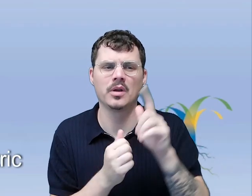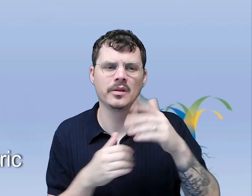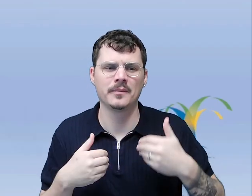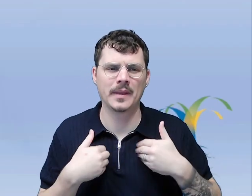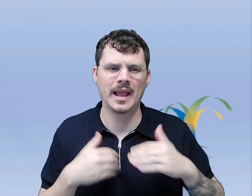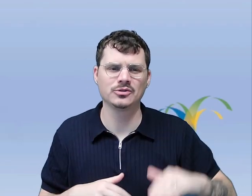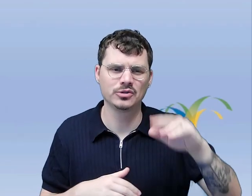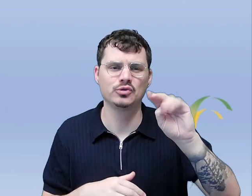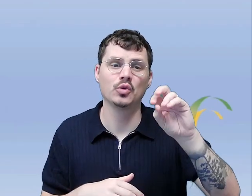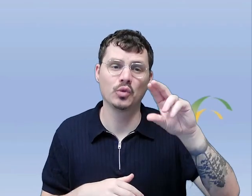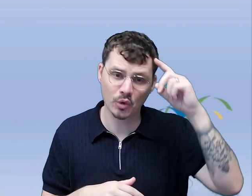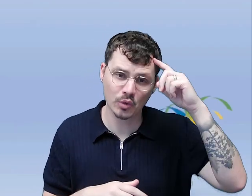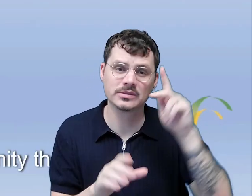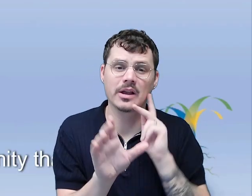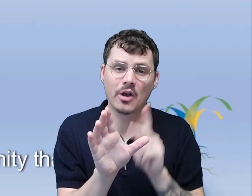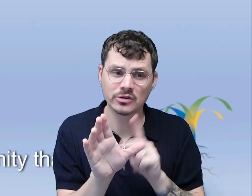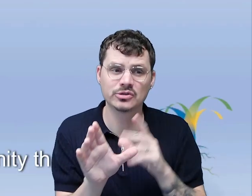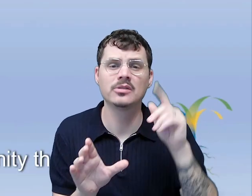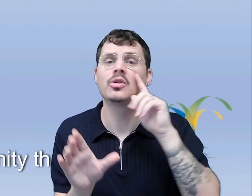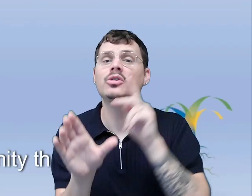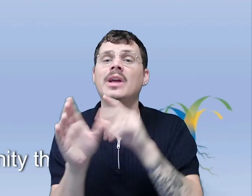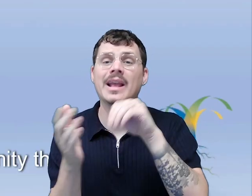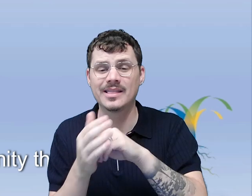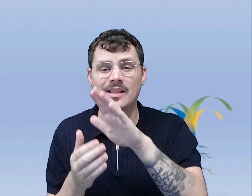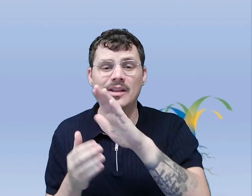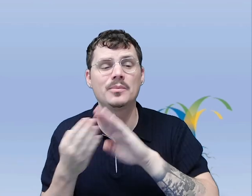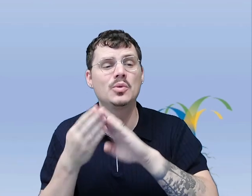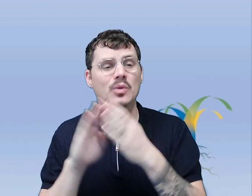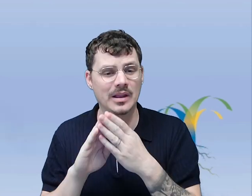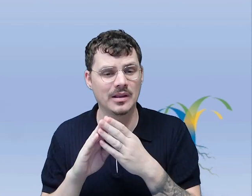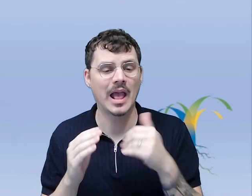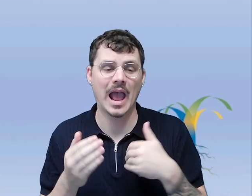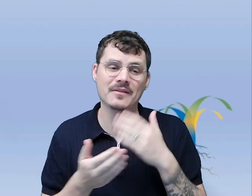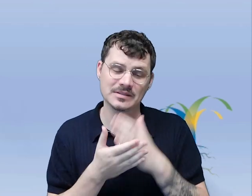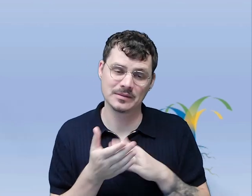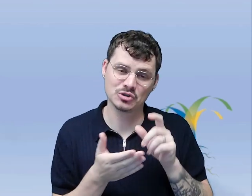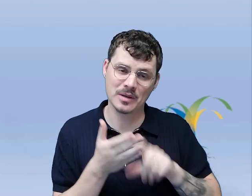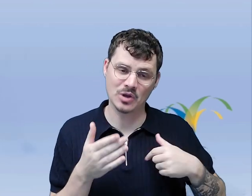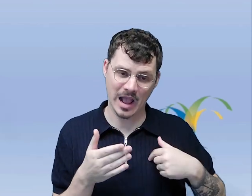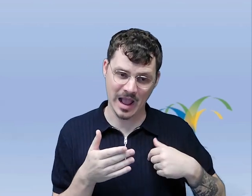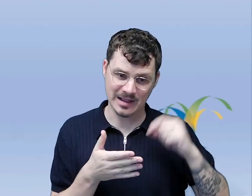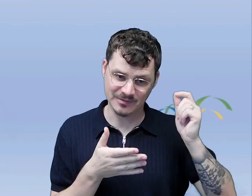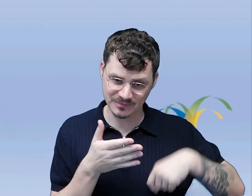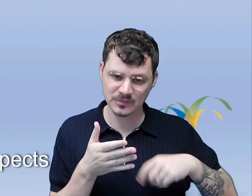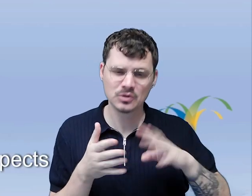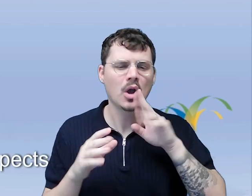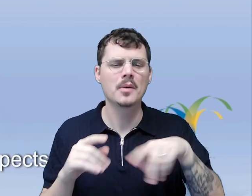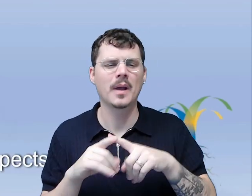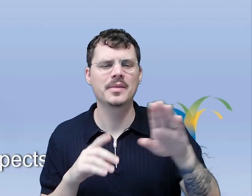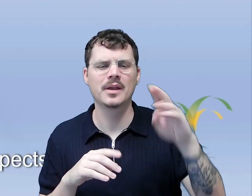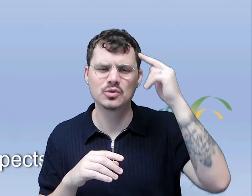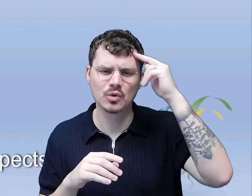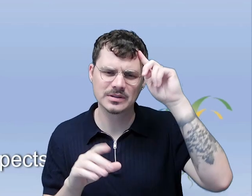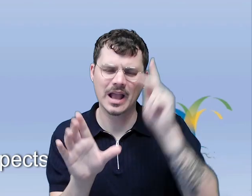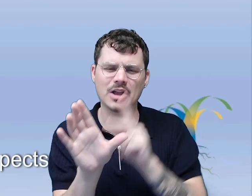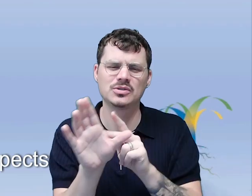of pediatric neuropsychiatry and neuropsychiatry in the community that have chapters by me talking